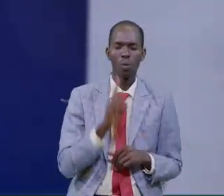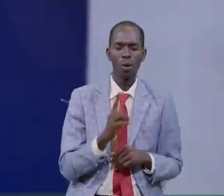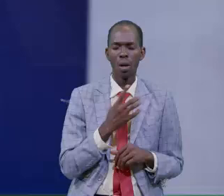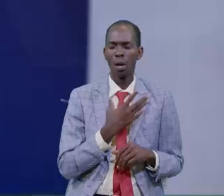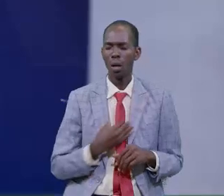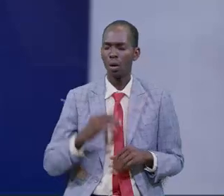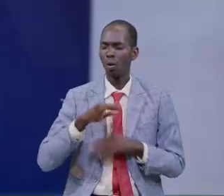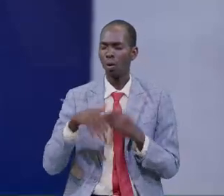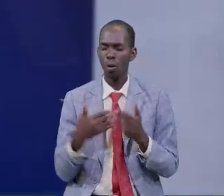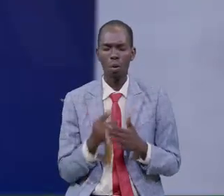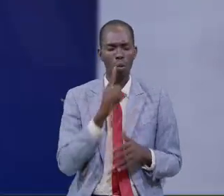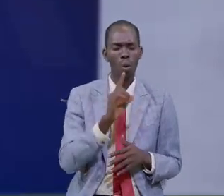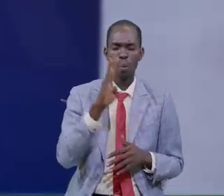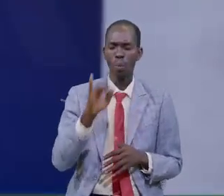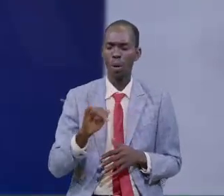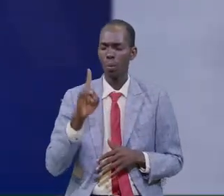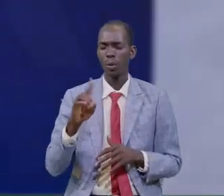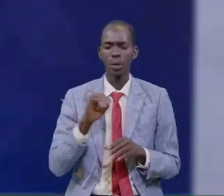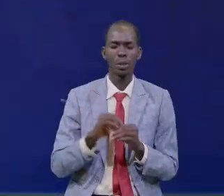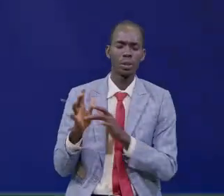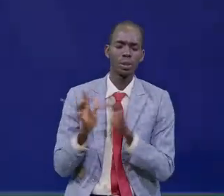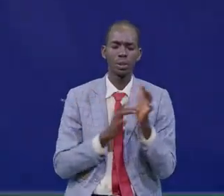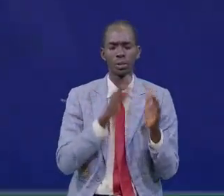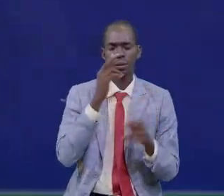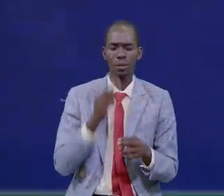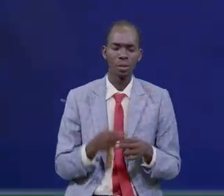in Jesus' name.